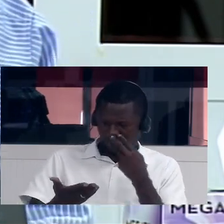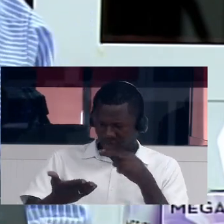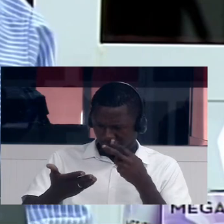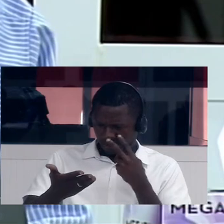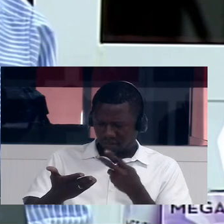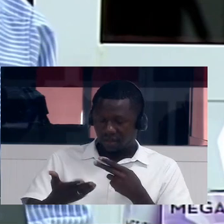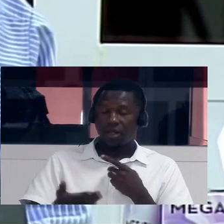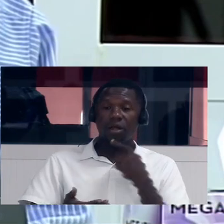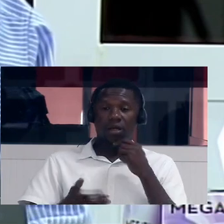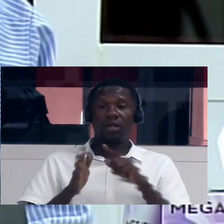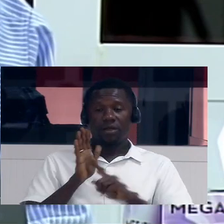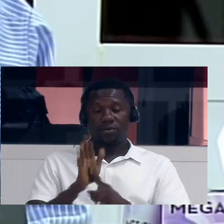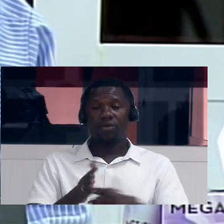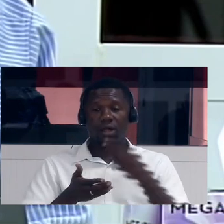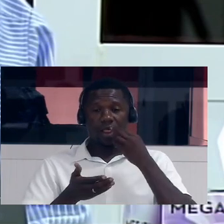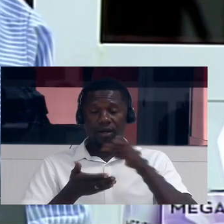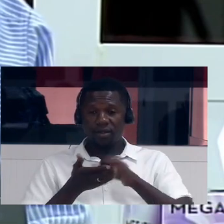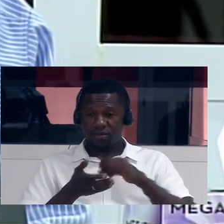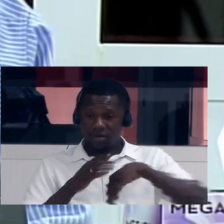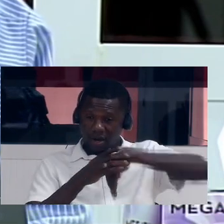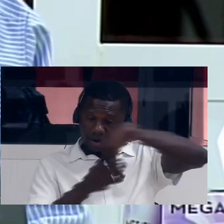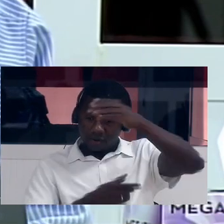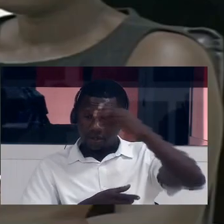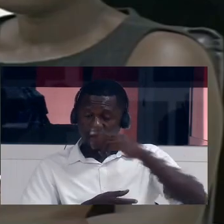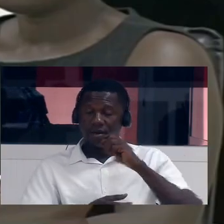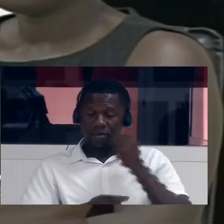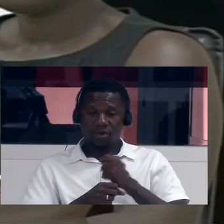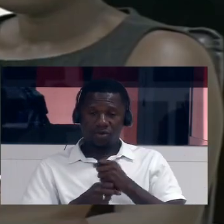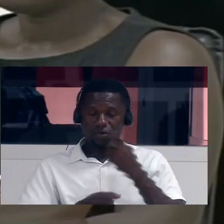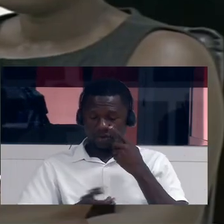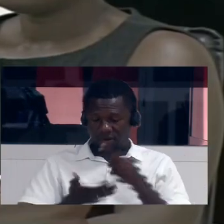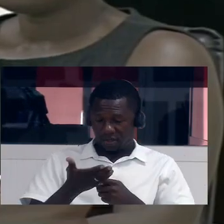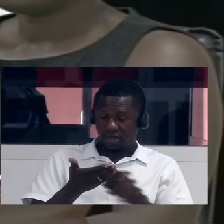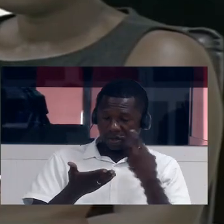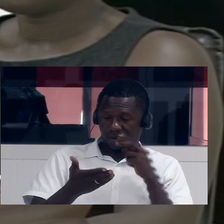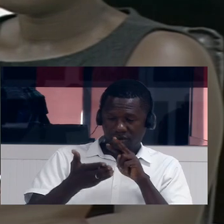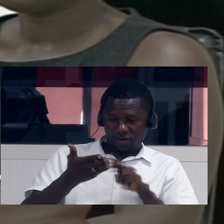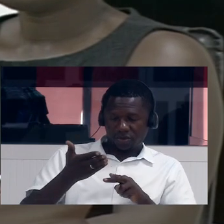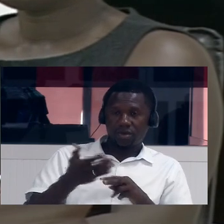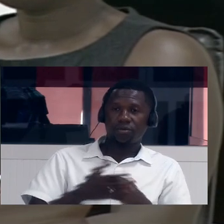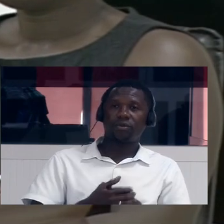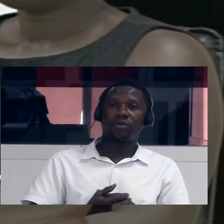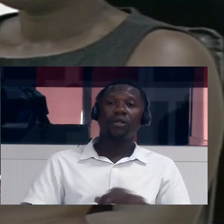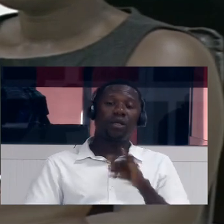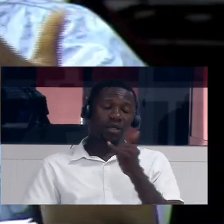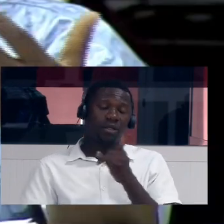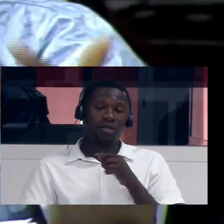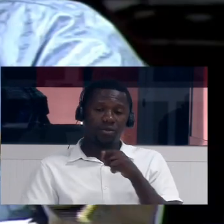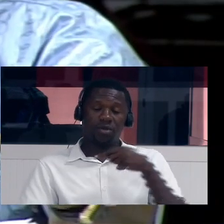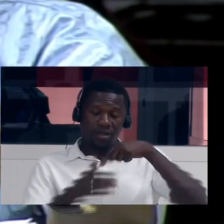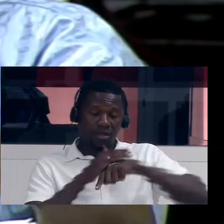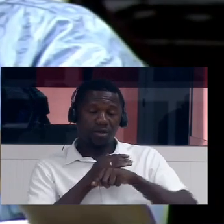I would agree, I will have to make sure that I have a look at it and see what is there. Yes, this was internal to the police, but it was